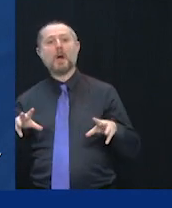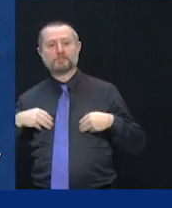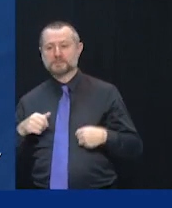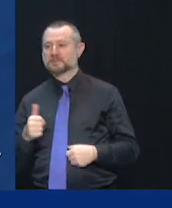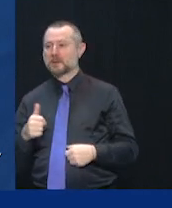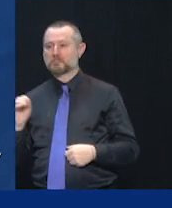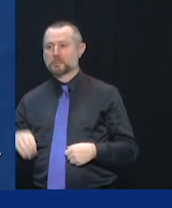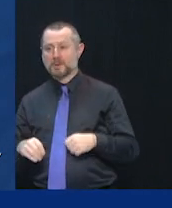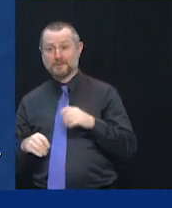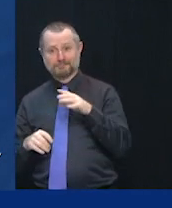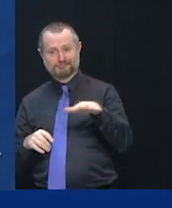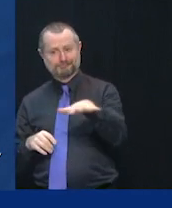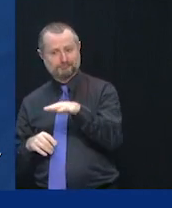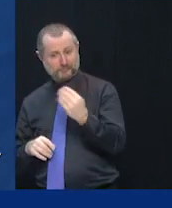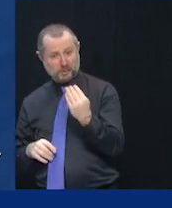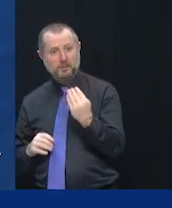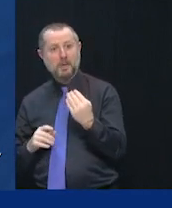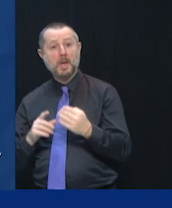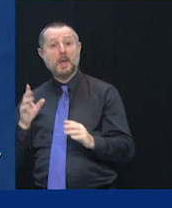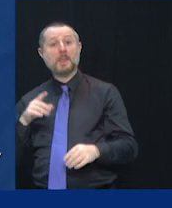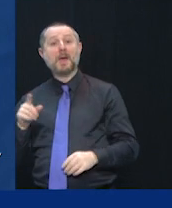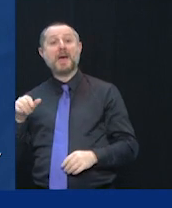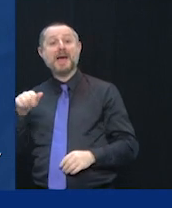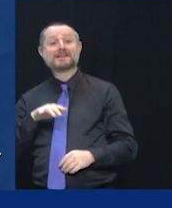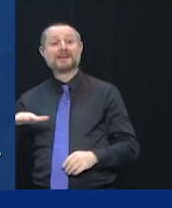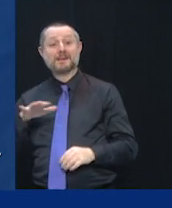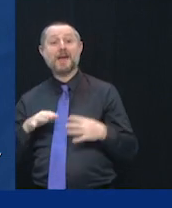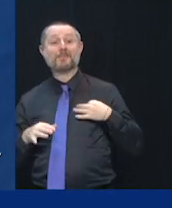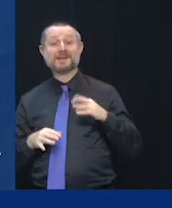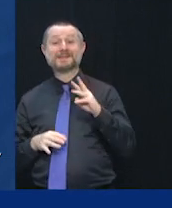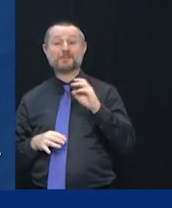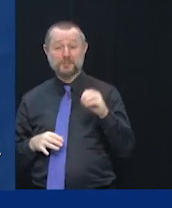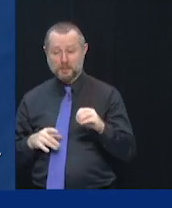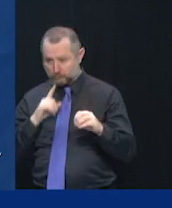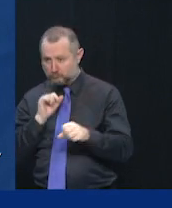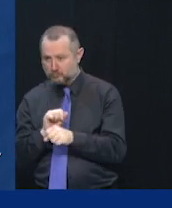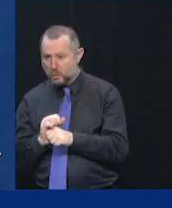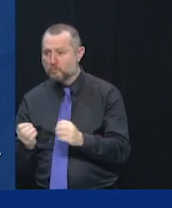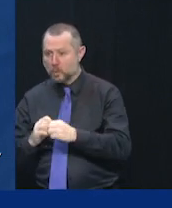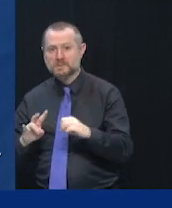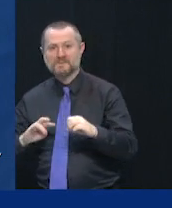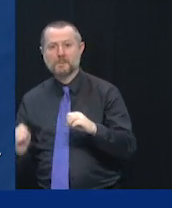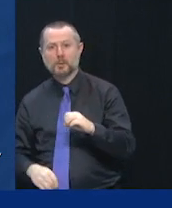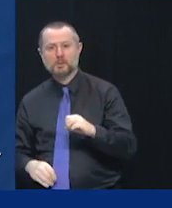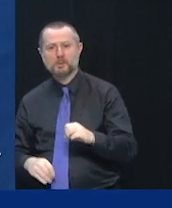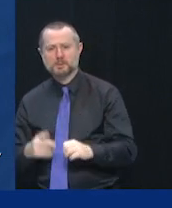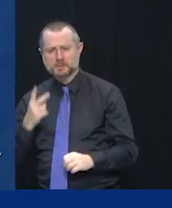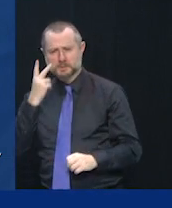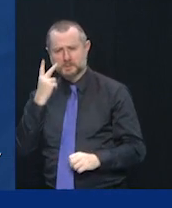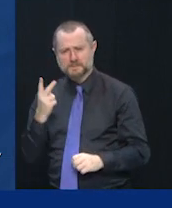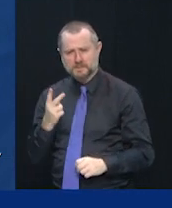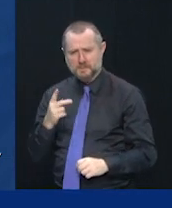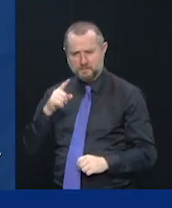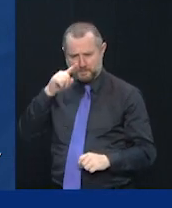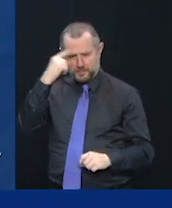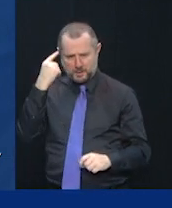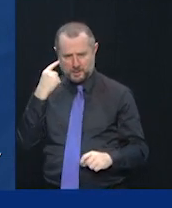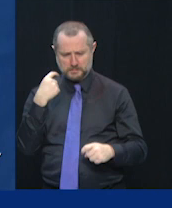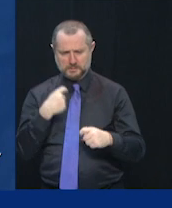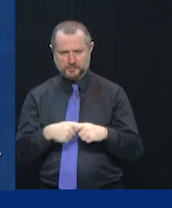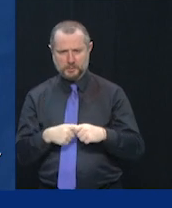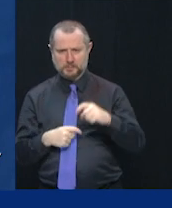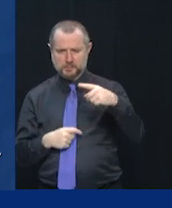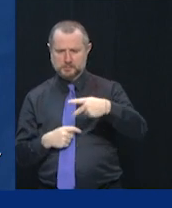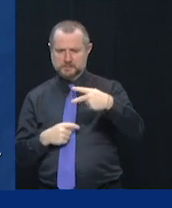Asian, 7% of the recipients. So there you see a differential in both the Black and the Latino